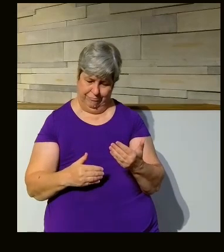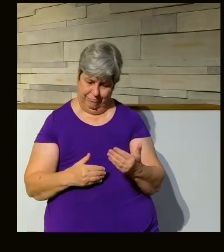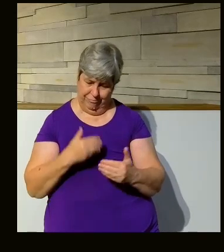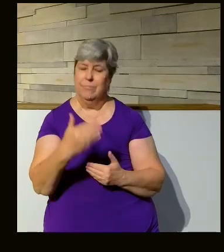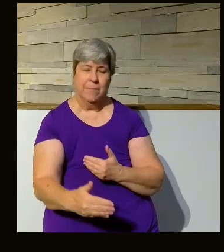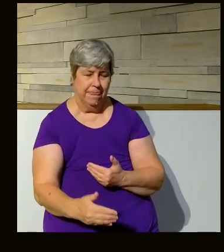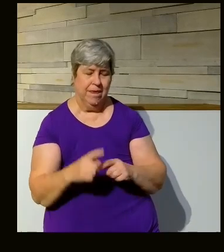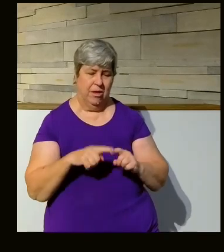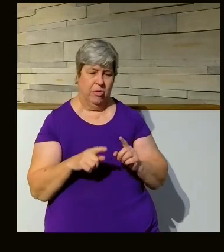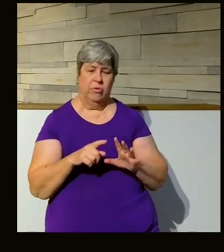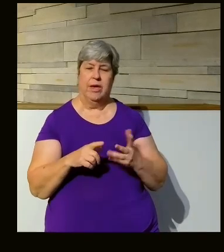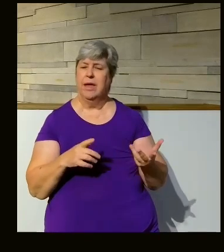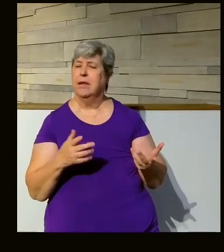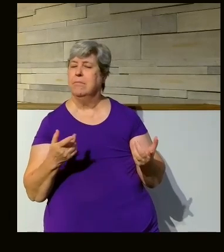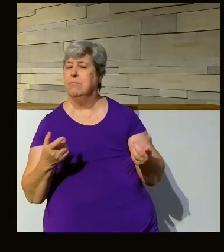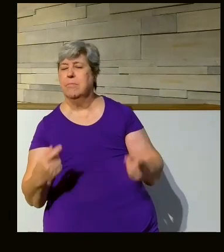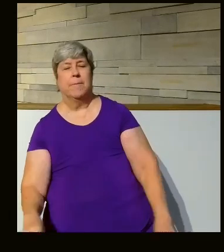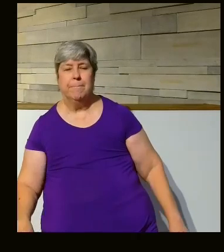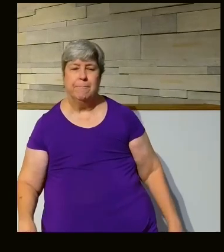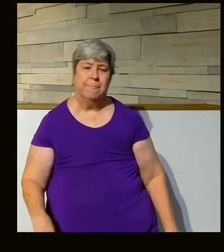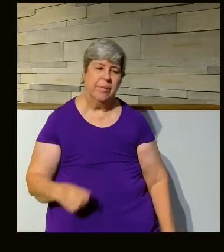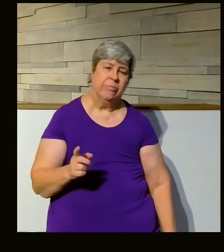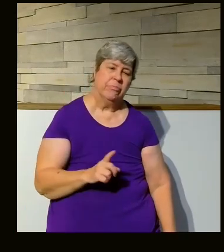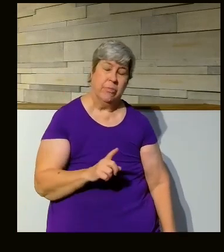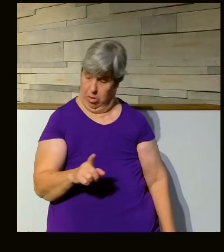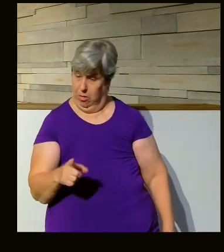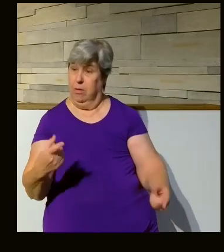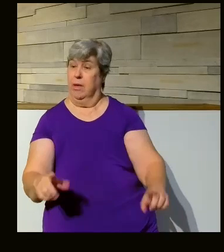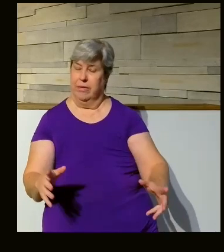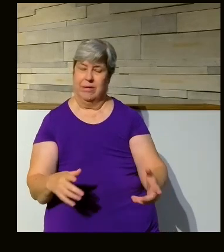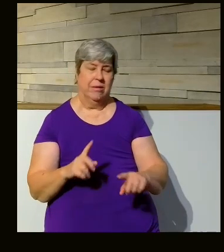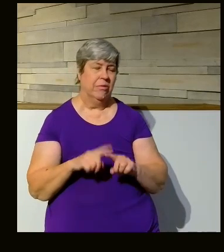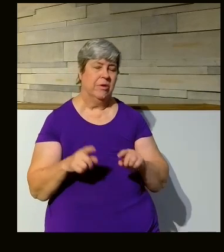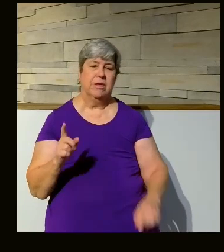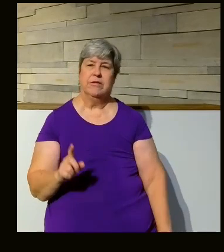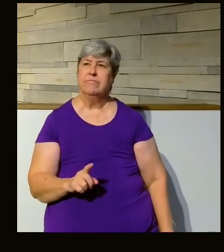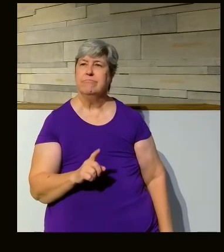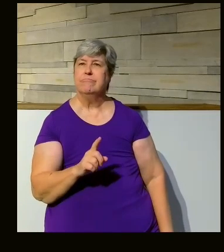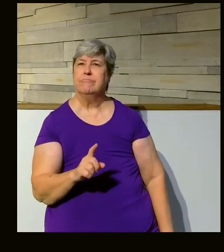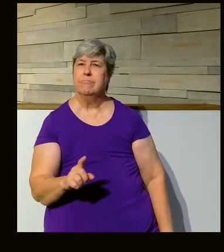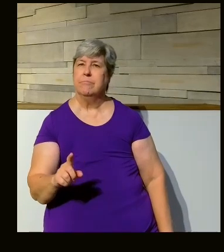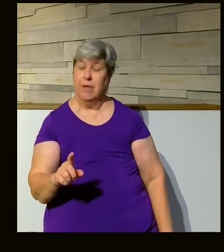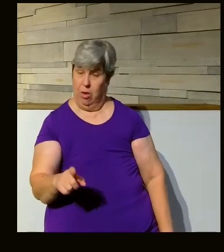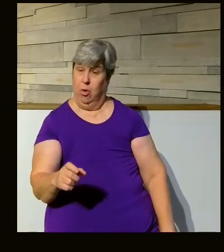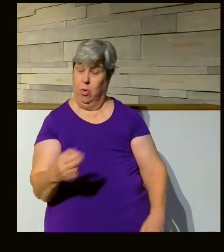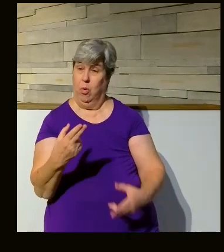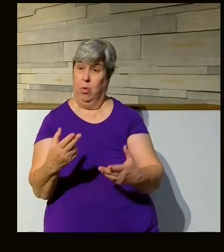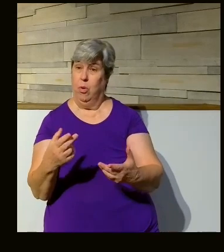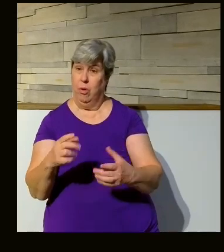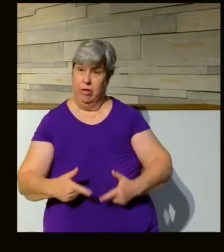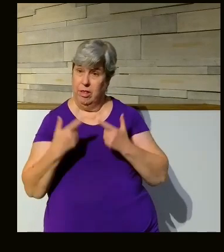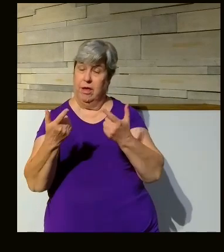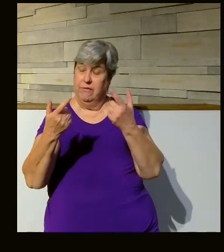Folks, you can't drift into this life. You can't drift into this life. You